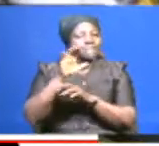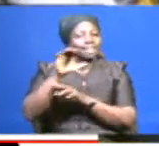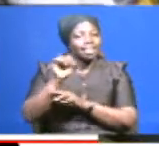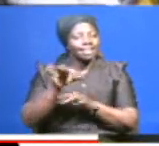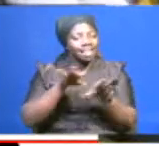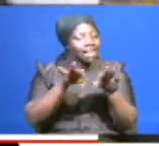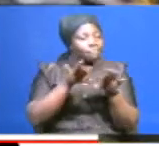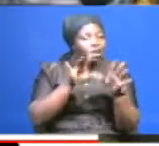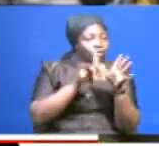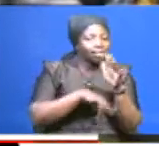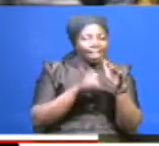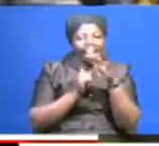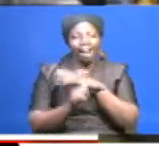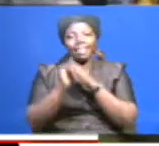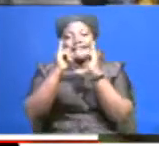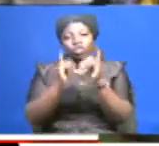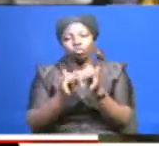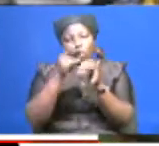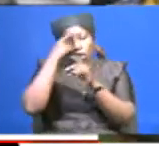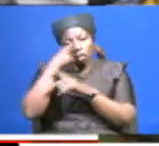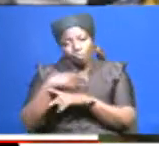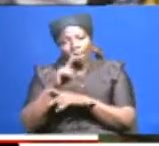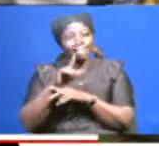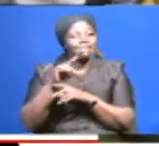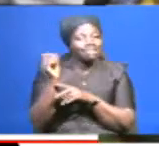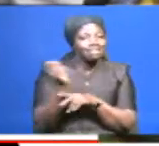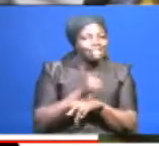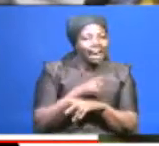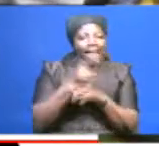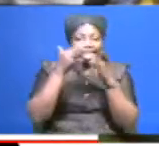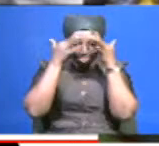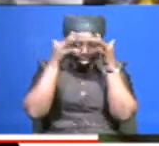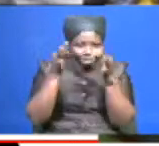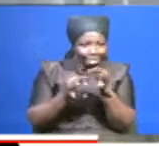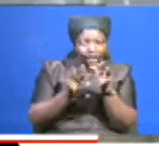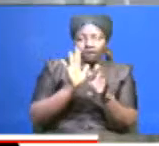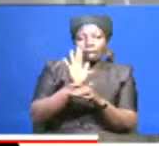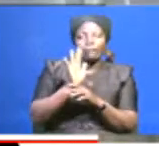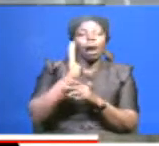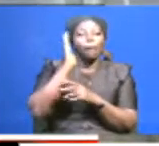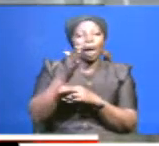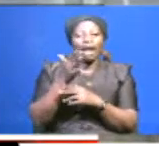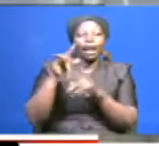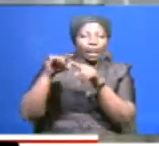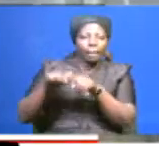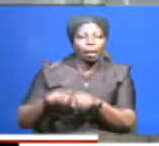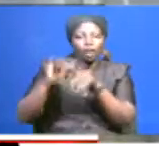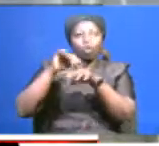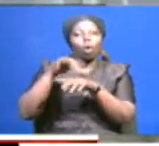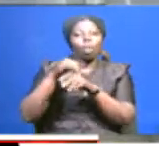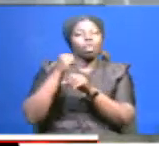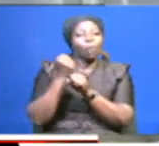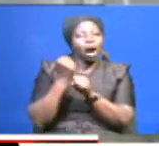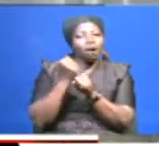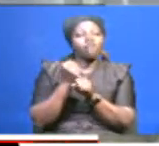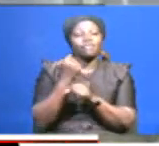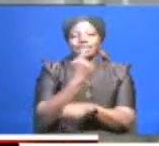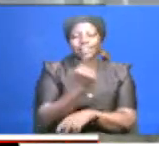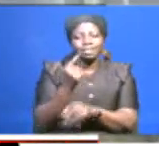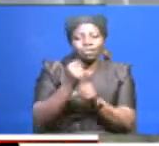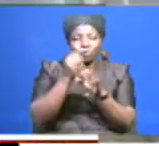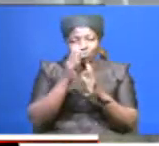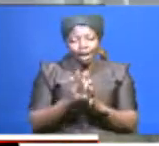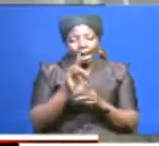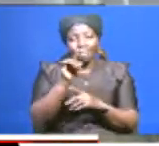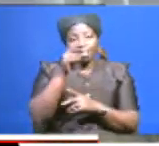policy, the determination of wages will take into account the productivity of workers. This policy champions a